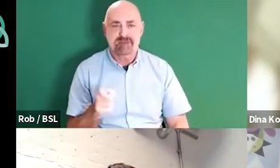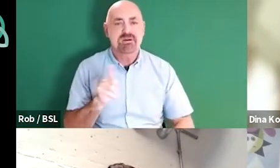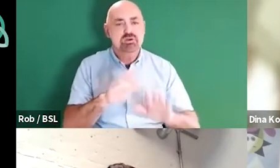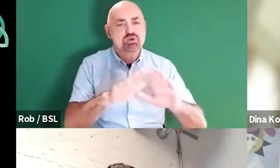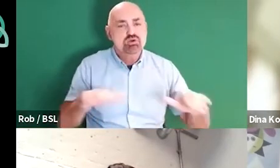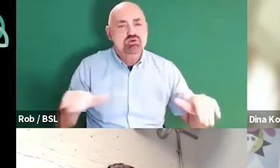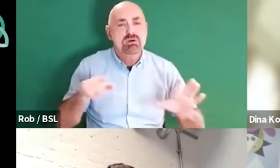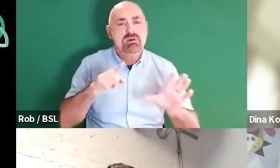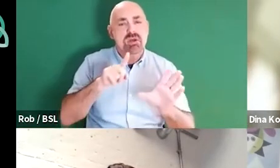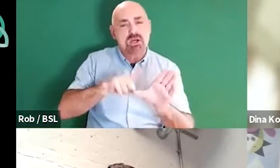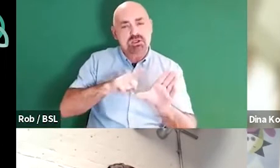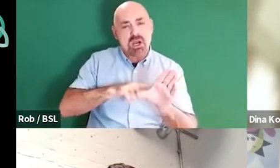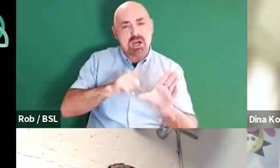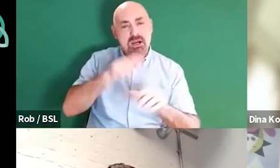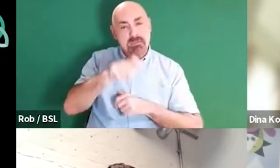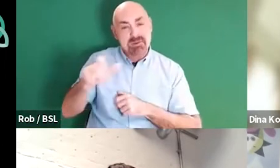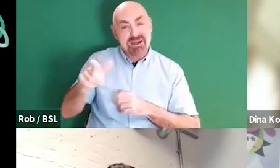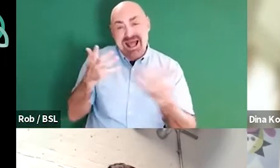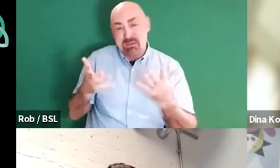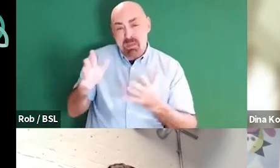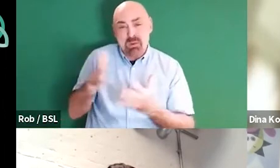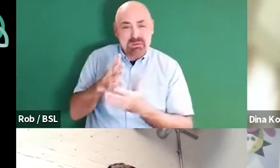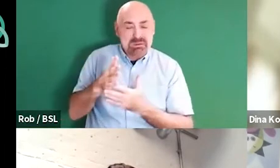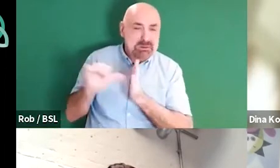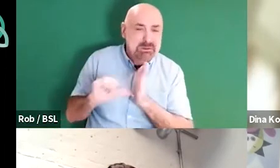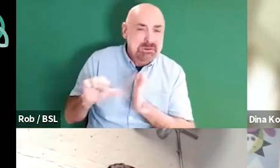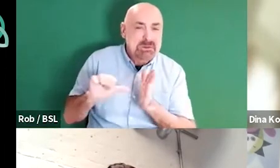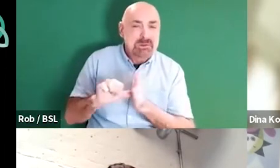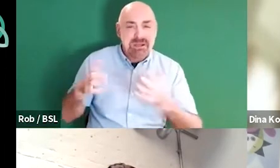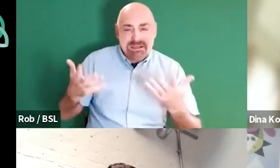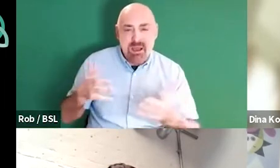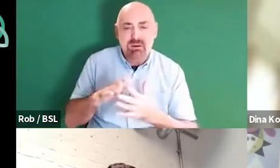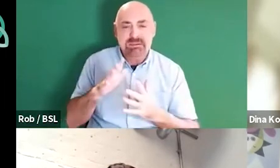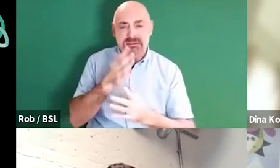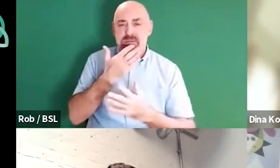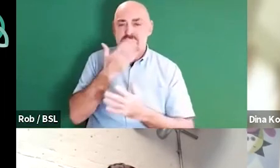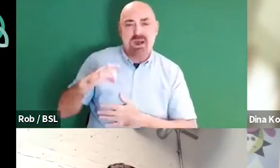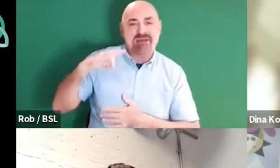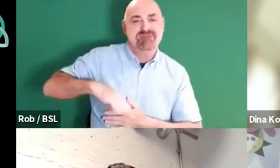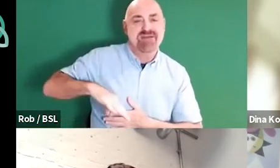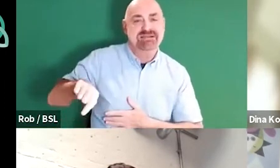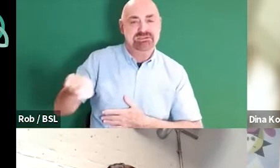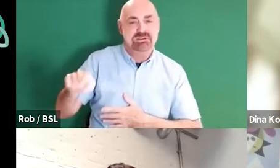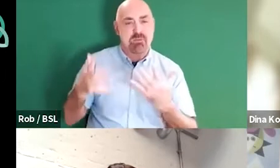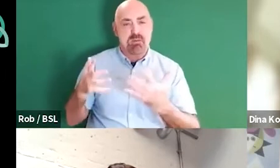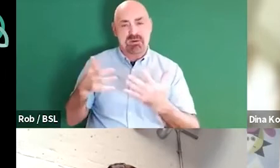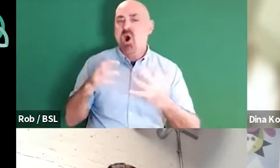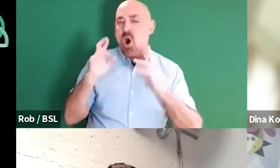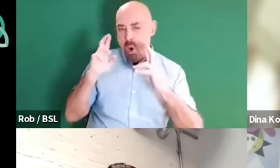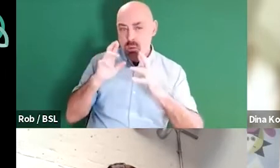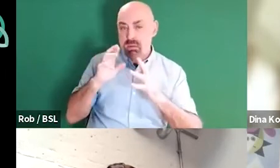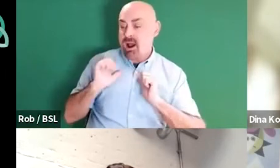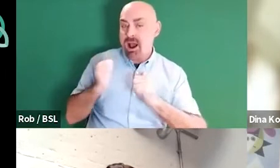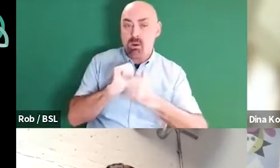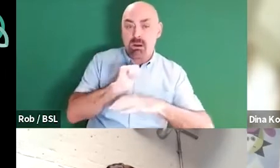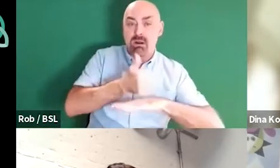and young people, particularly those currently marginalised and disadvantaged. And in our evaluation, that's what we'll be hoping to look for and to